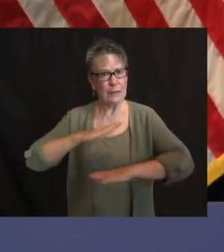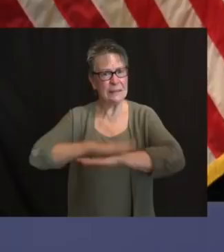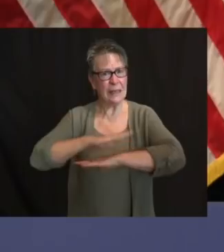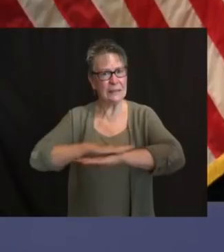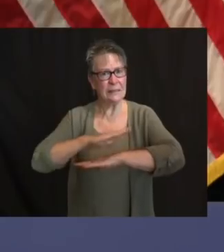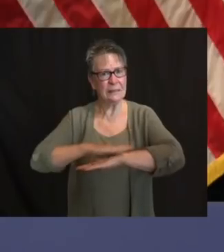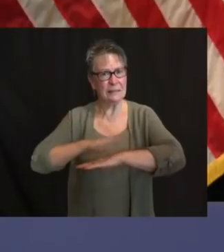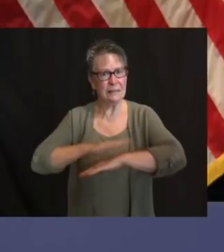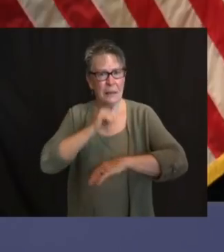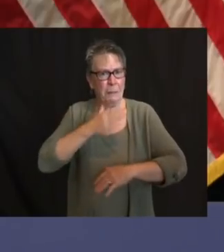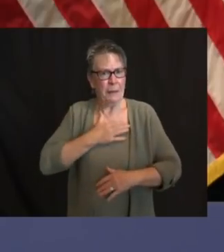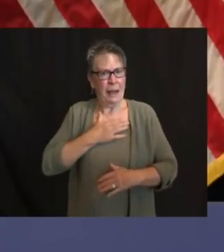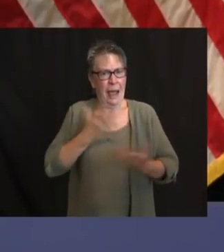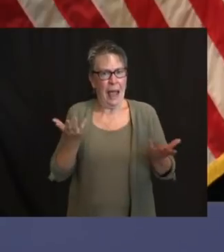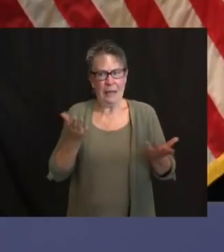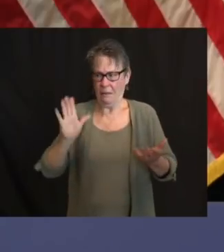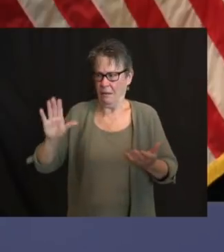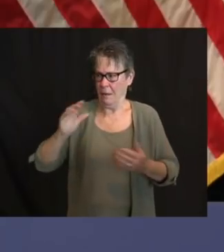mullet. So